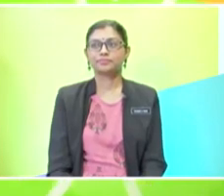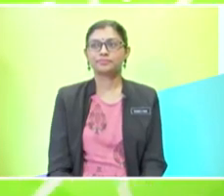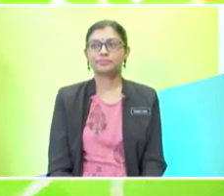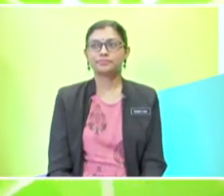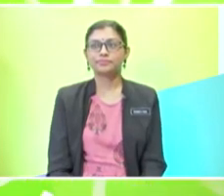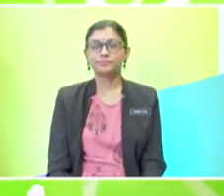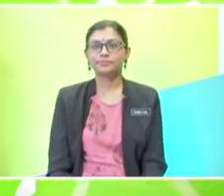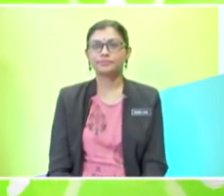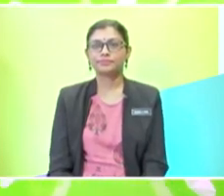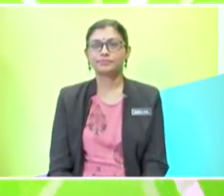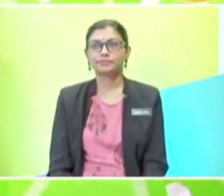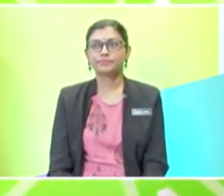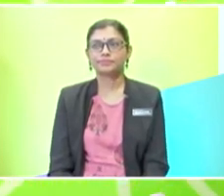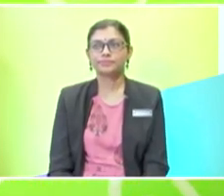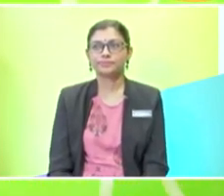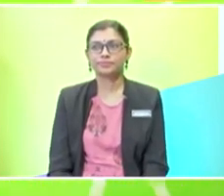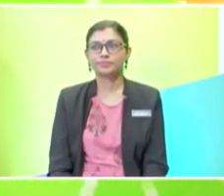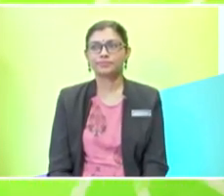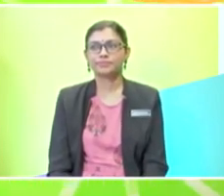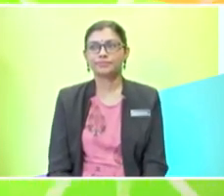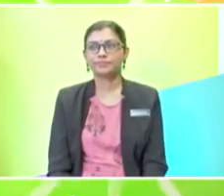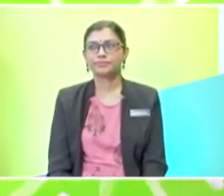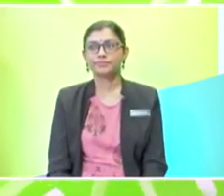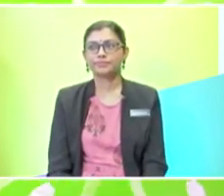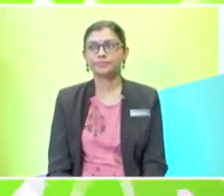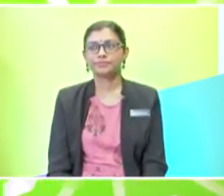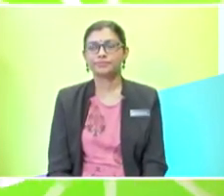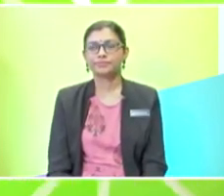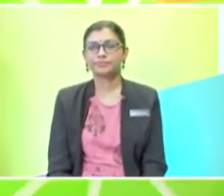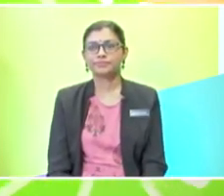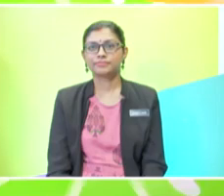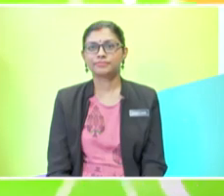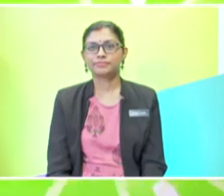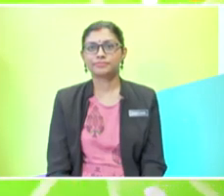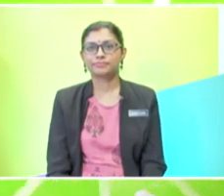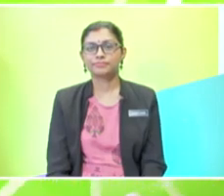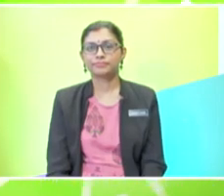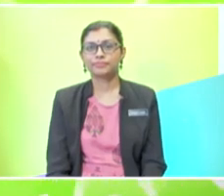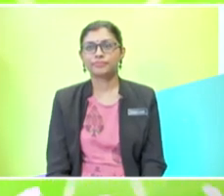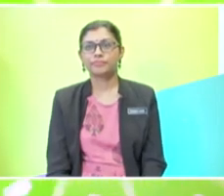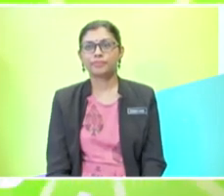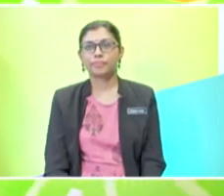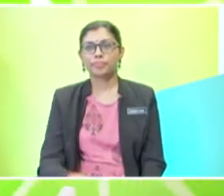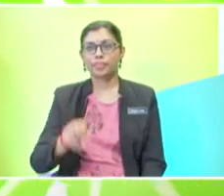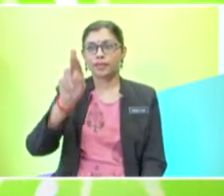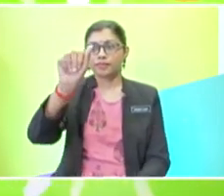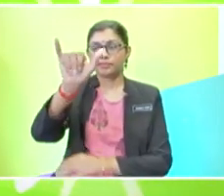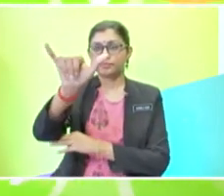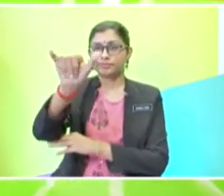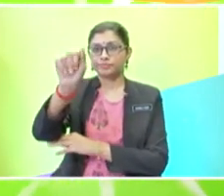Adik Aisyah Humaira is accompanied by his lovely teacher, Miss Rosnani. Mm-hmm. And then next, we have Adik Ryan. Adik Ryan, say